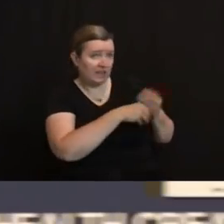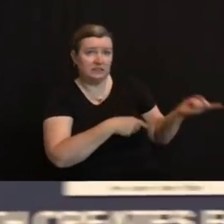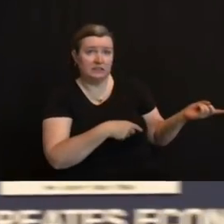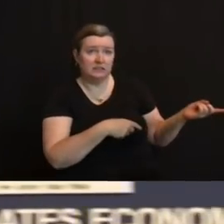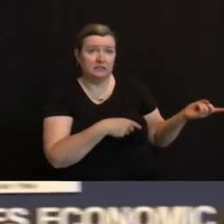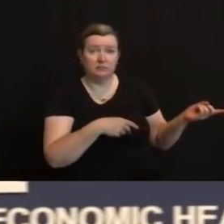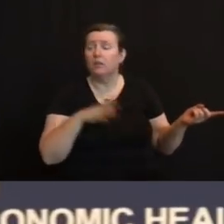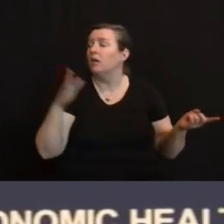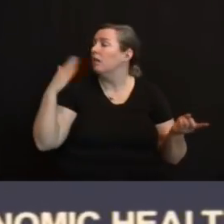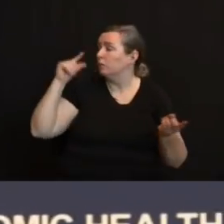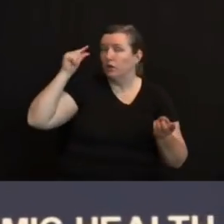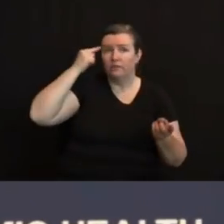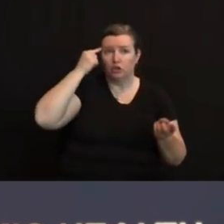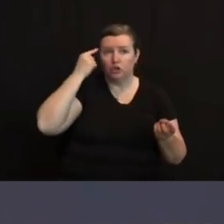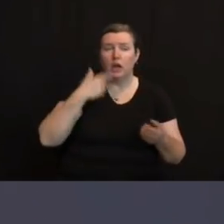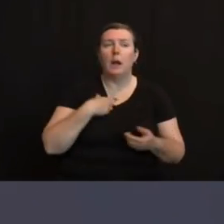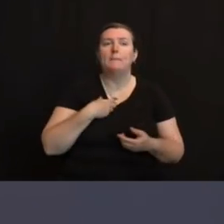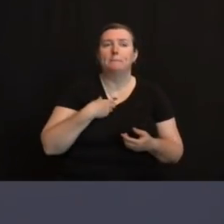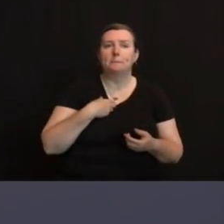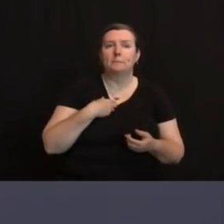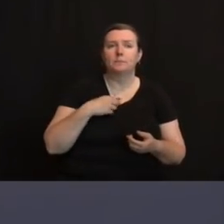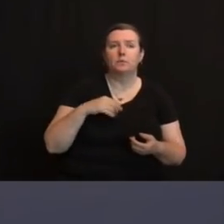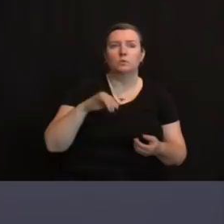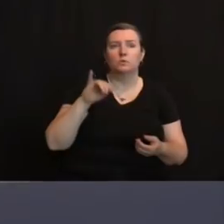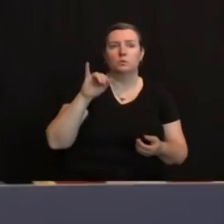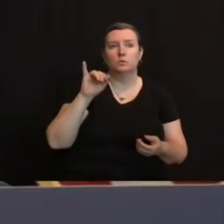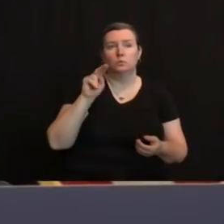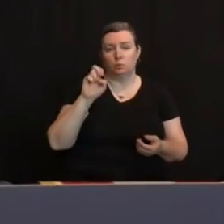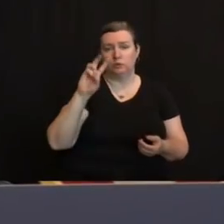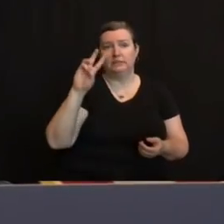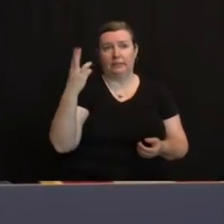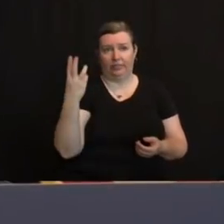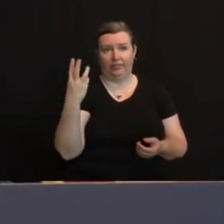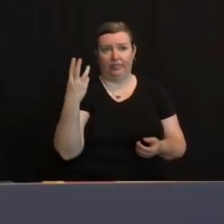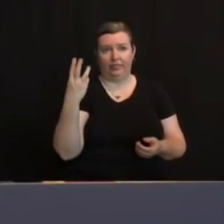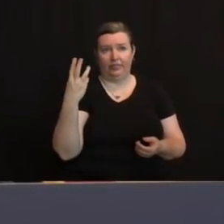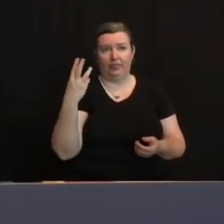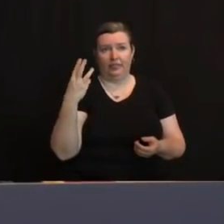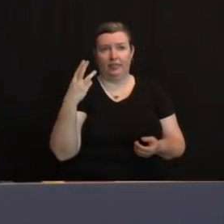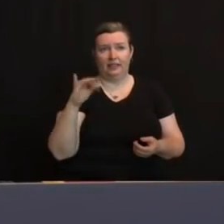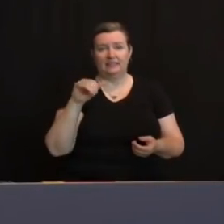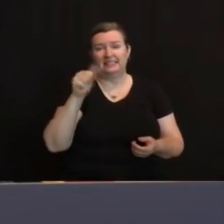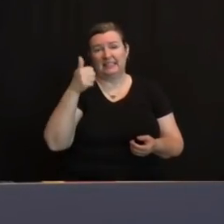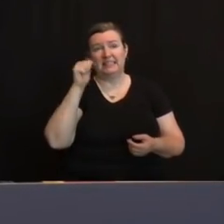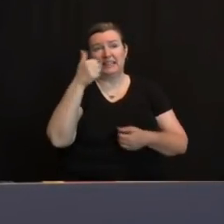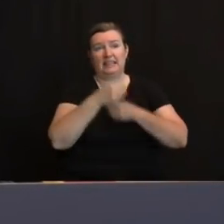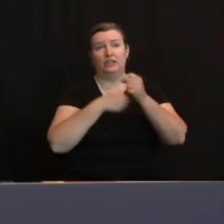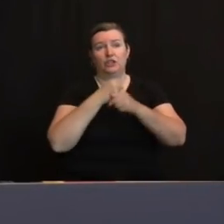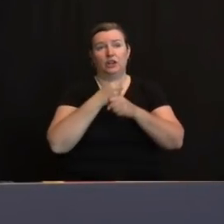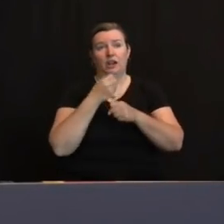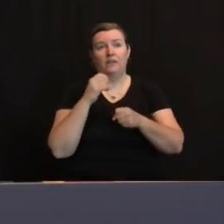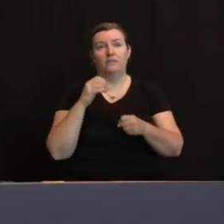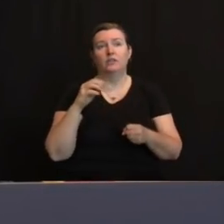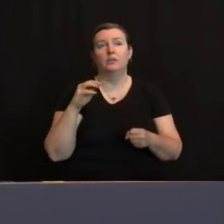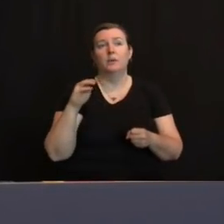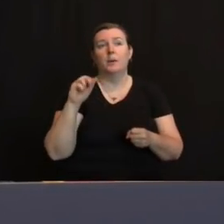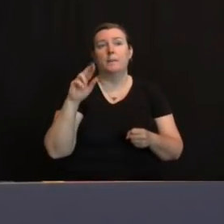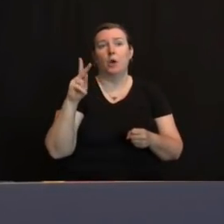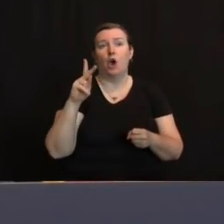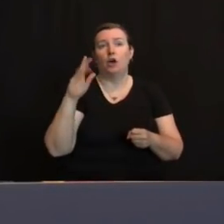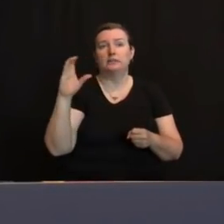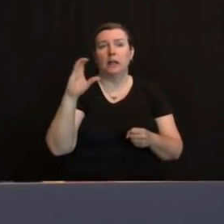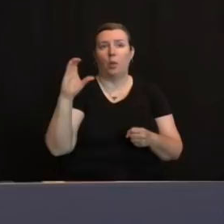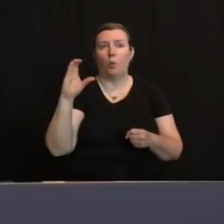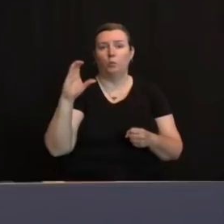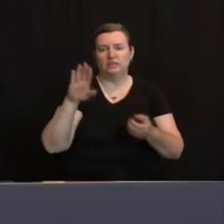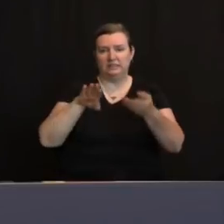Governor. June 6th marked the 10th anniversary of Mark Castellano's death. The first call I made